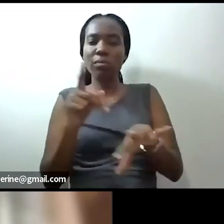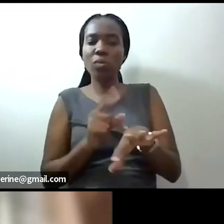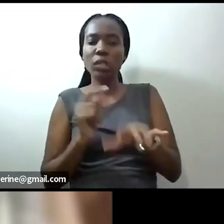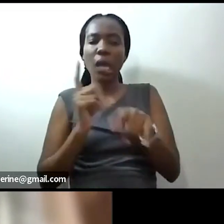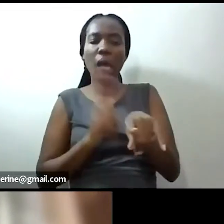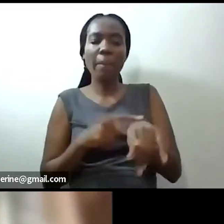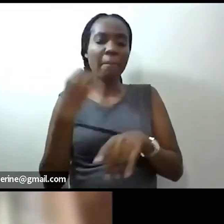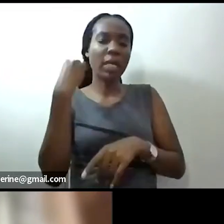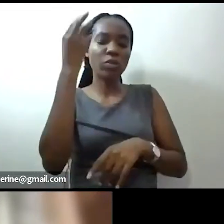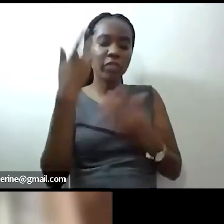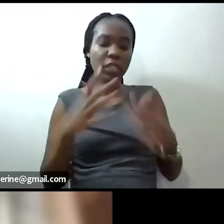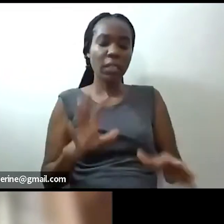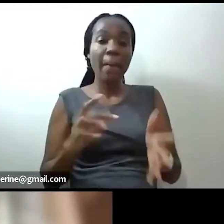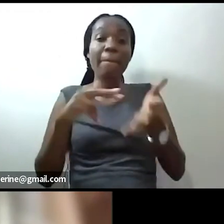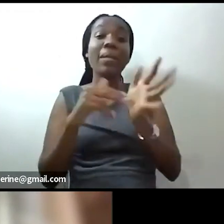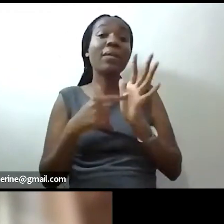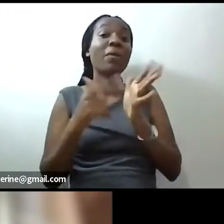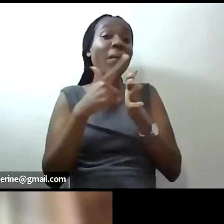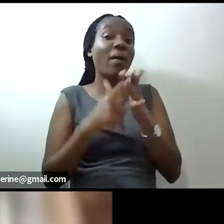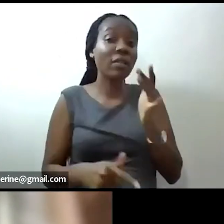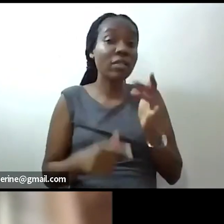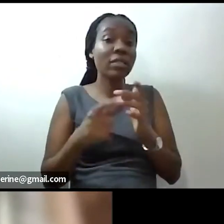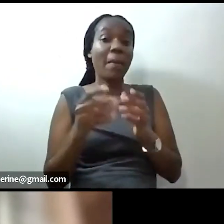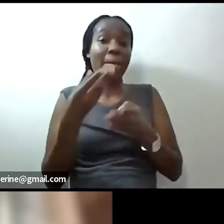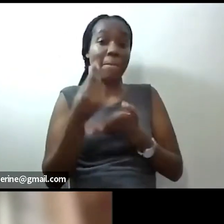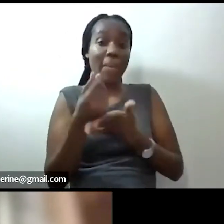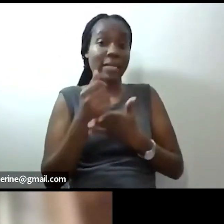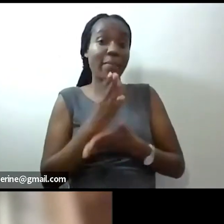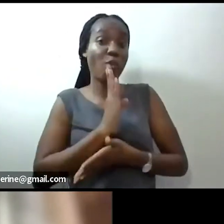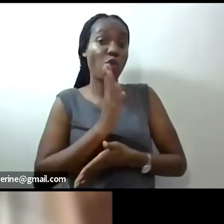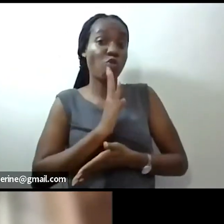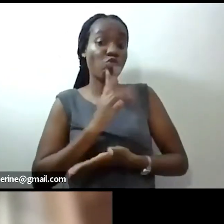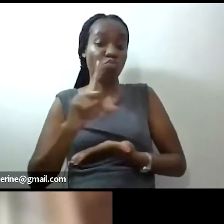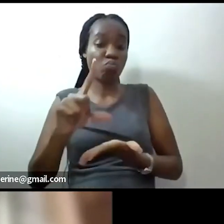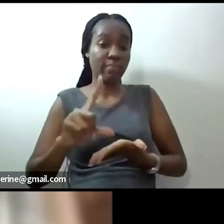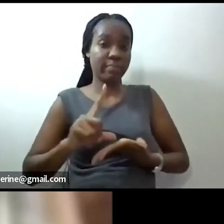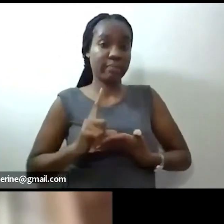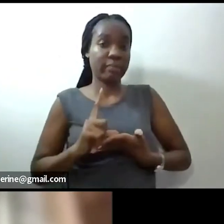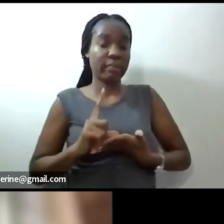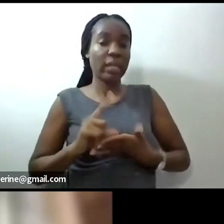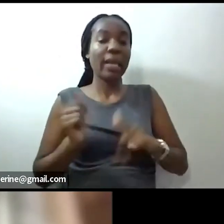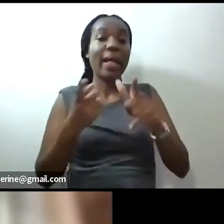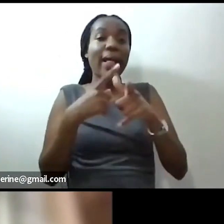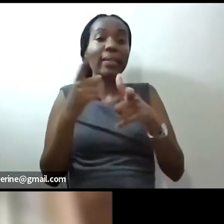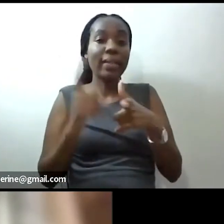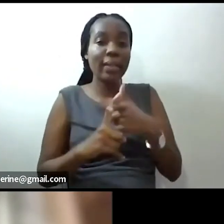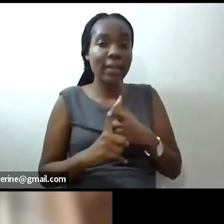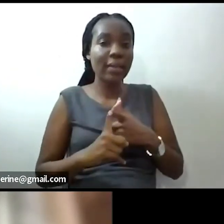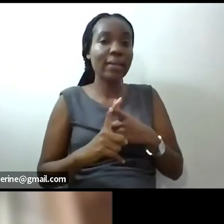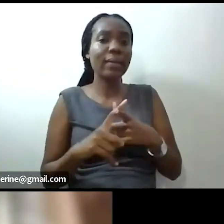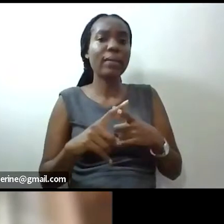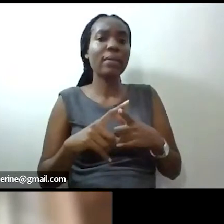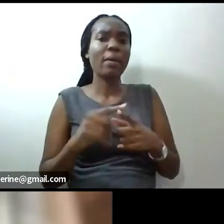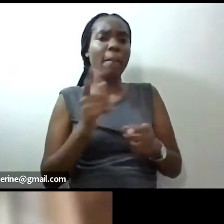money or you lend money, and then you get a promise that you will receive your interest